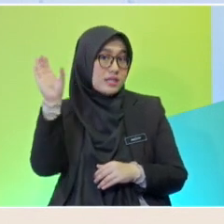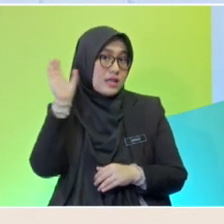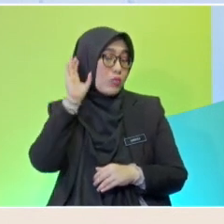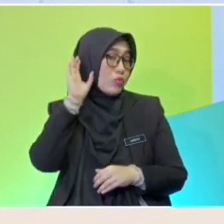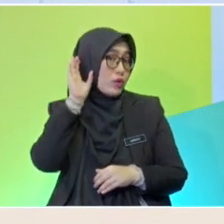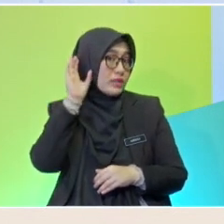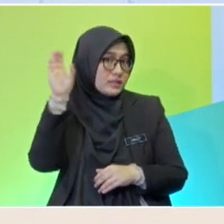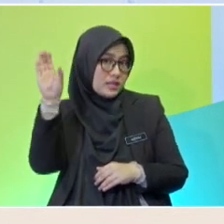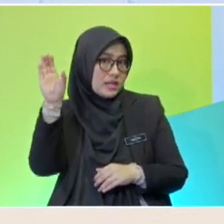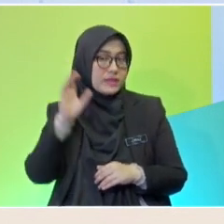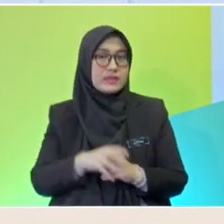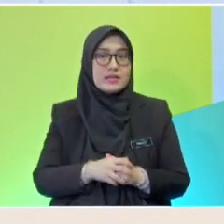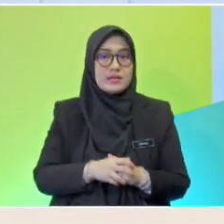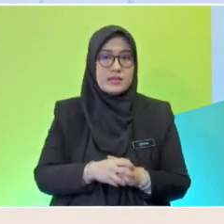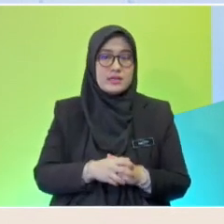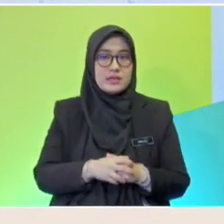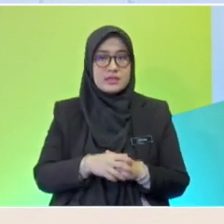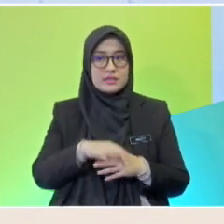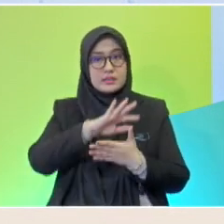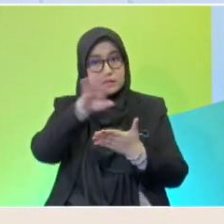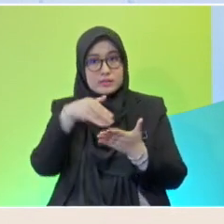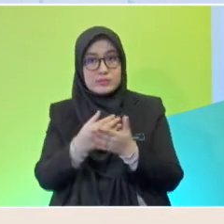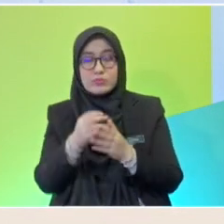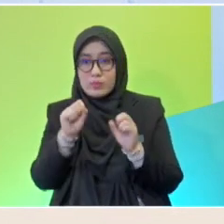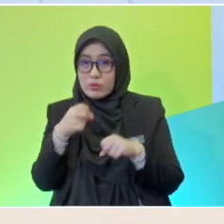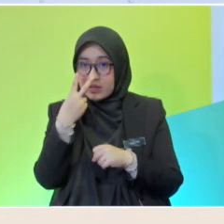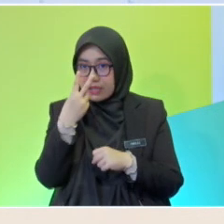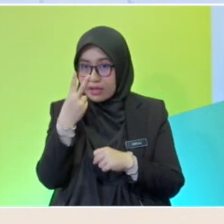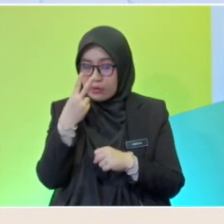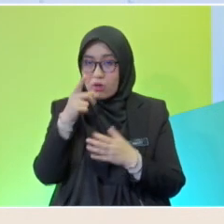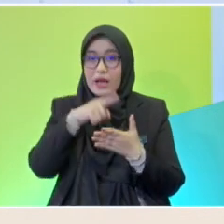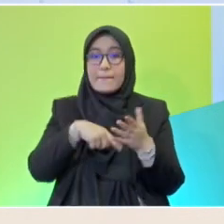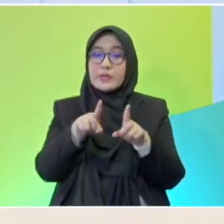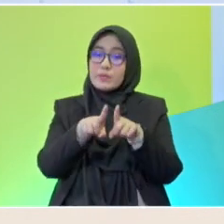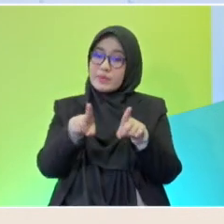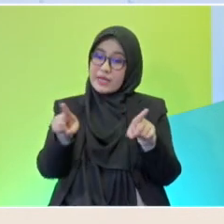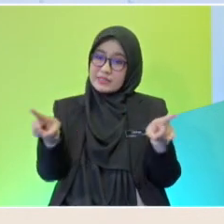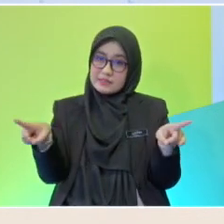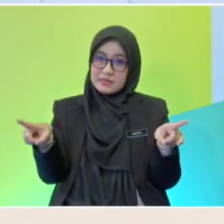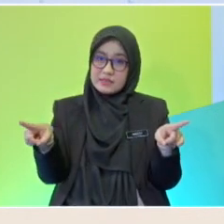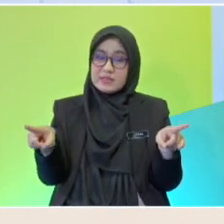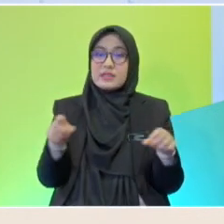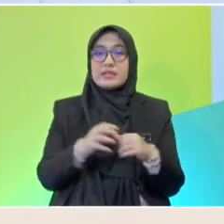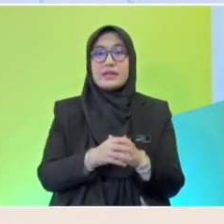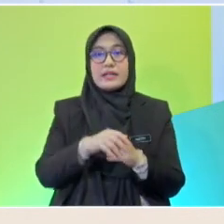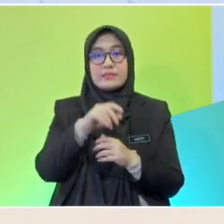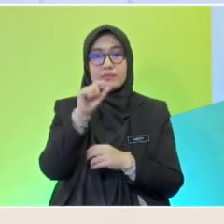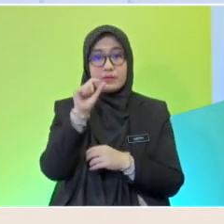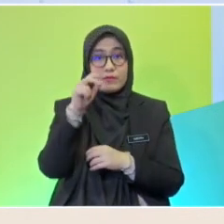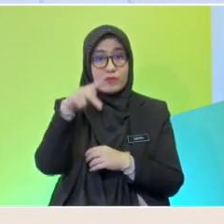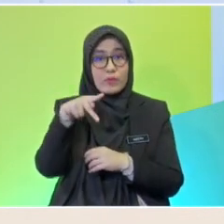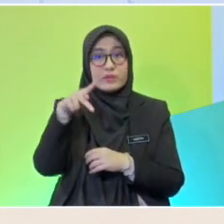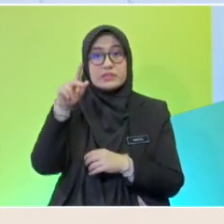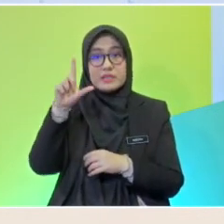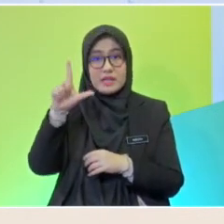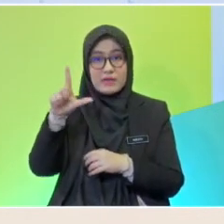Can you spot the difference between performance level 1 and performance level 2? So the difference here